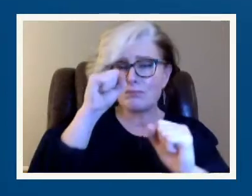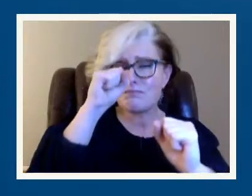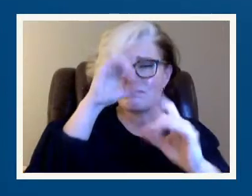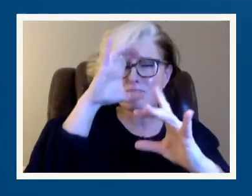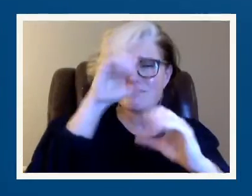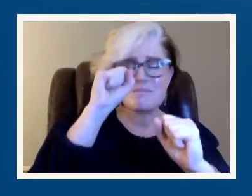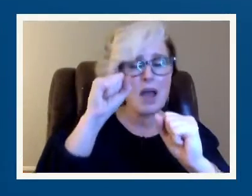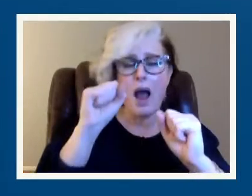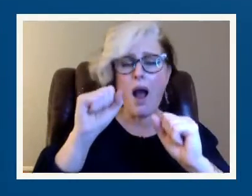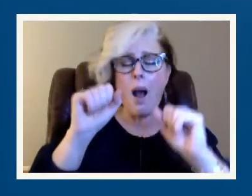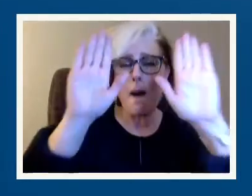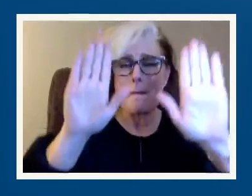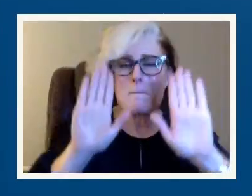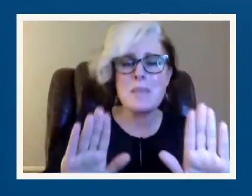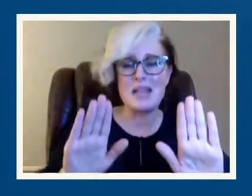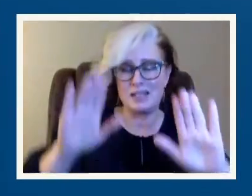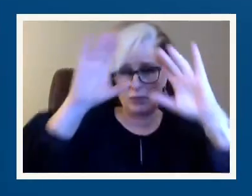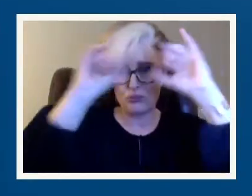right now in the White House.